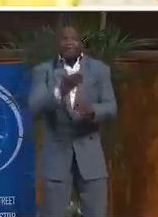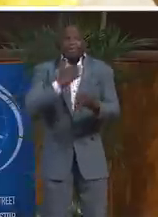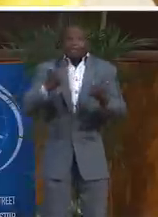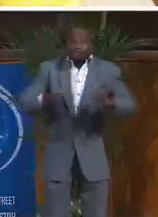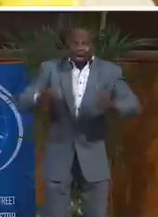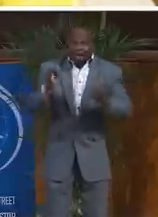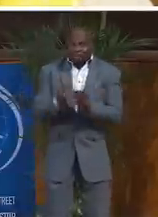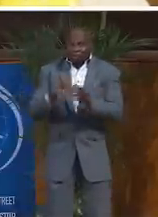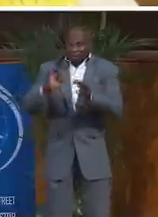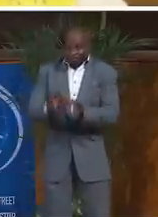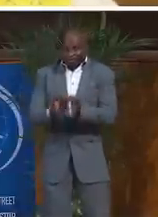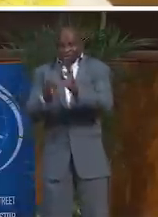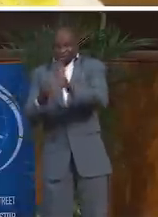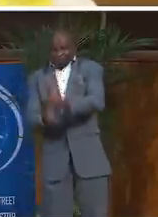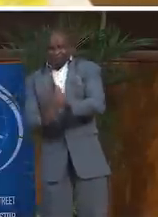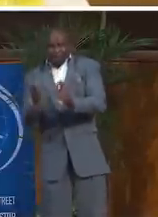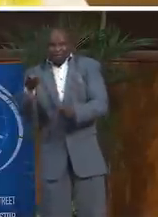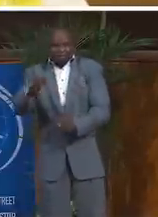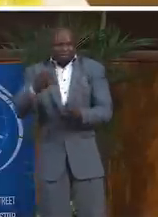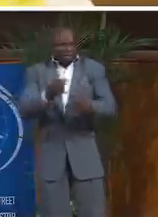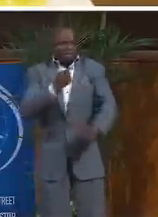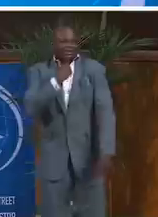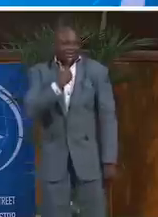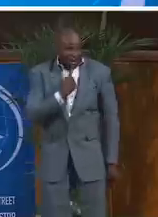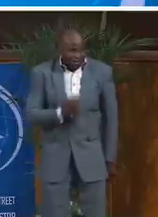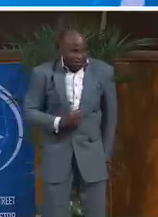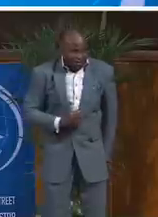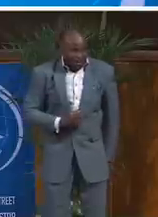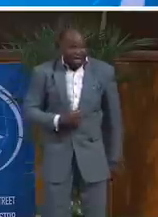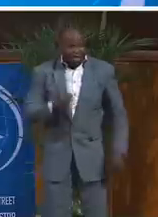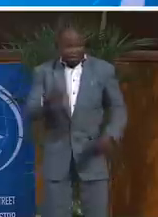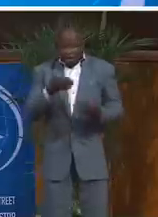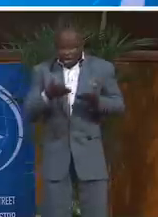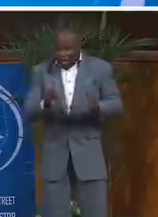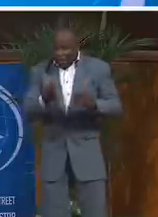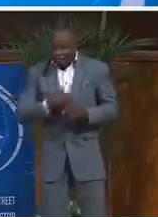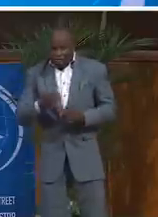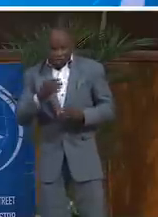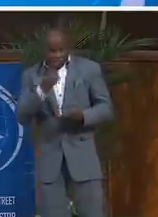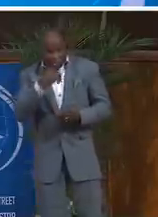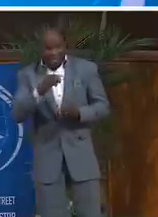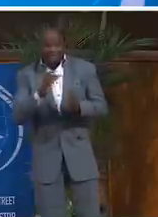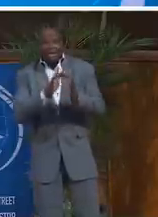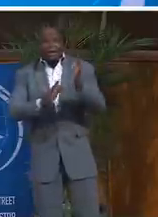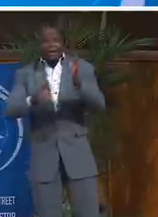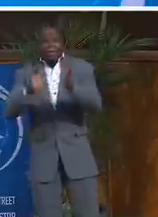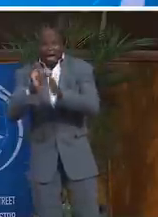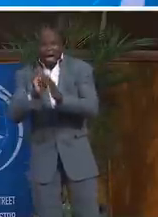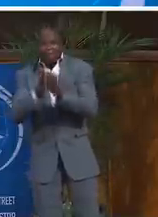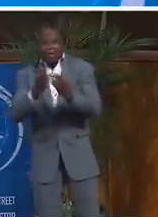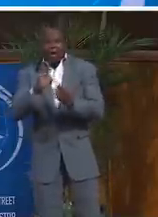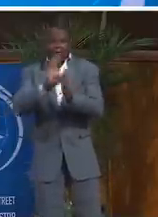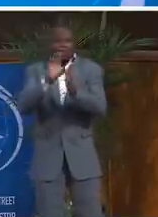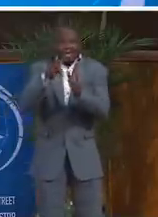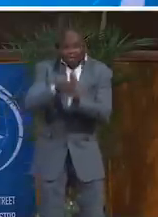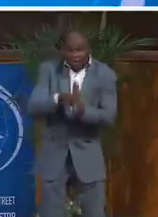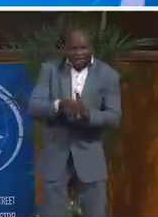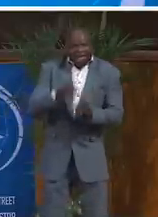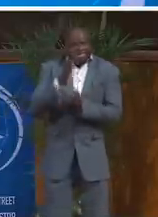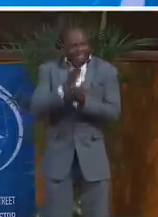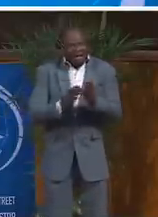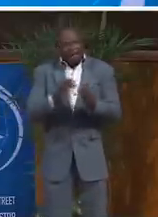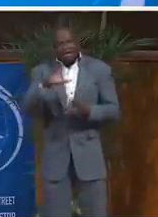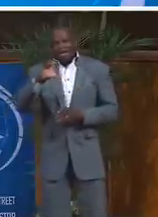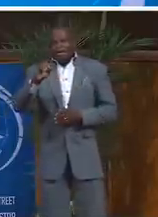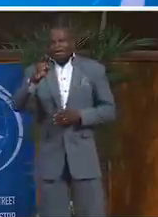to interpret what John is saying. So allow me, if you will, to teach a little biblical background to give you some